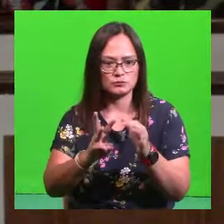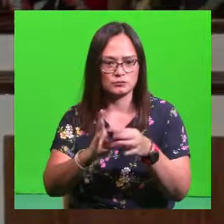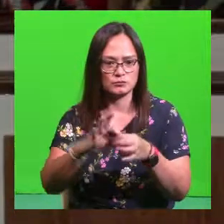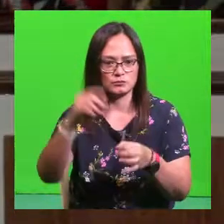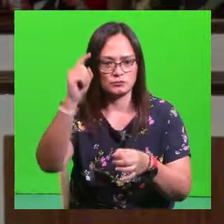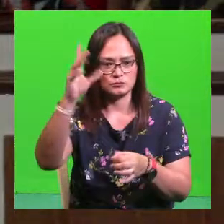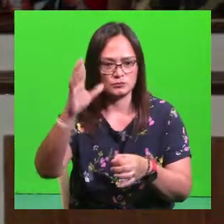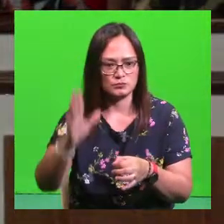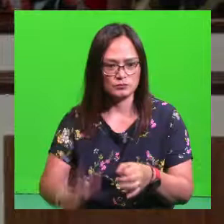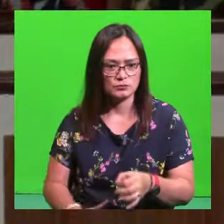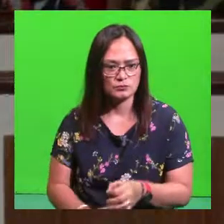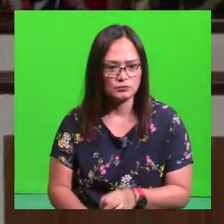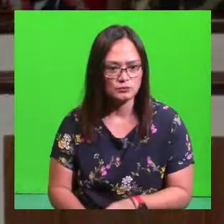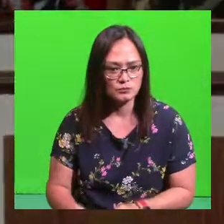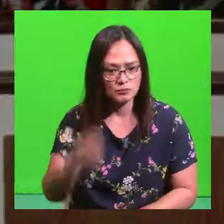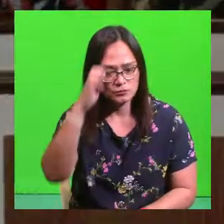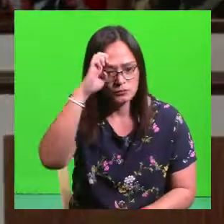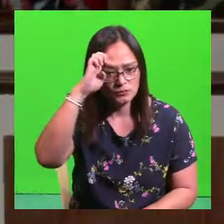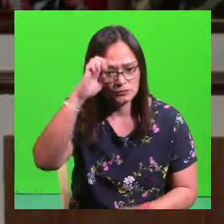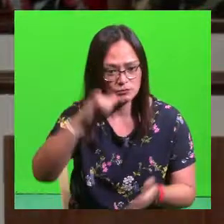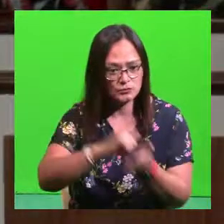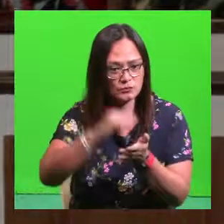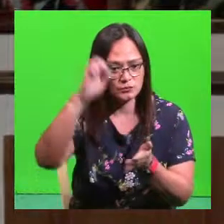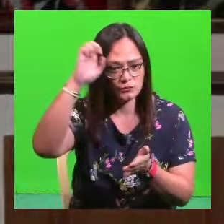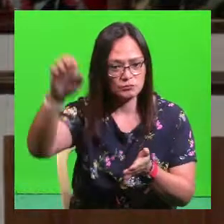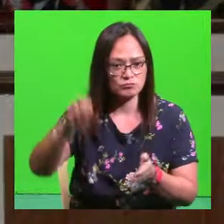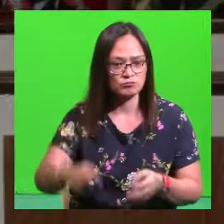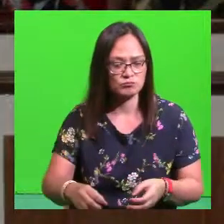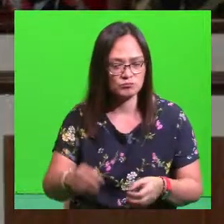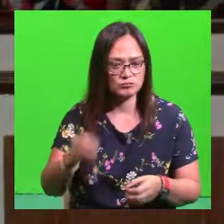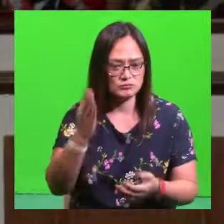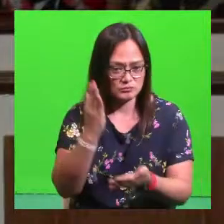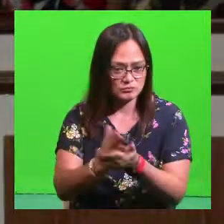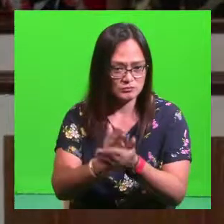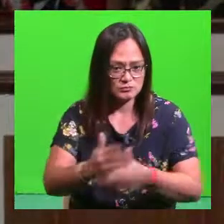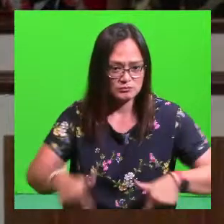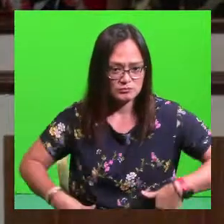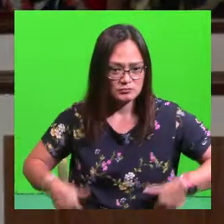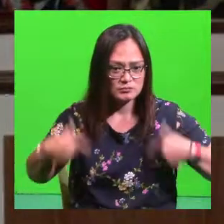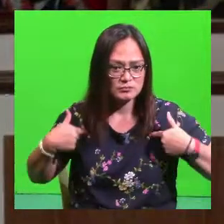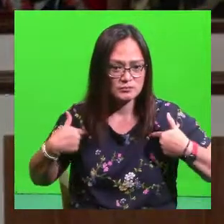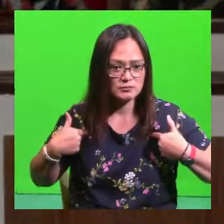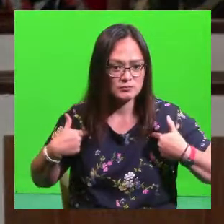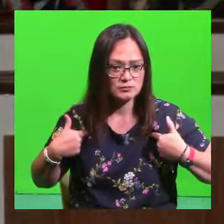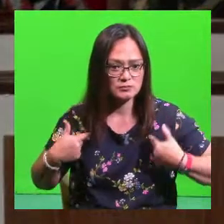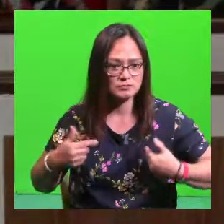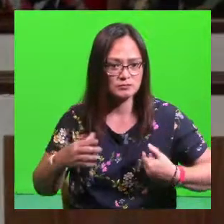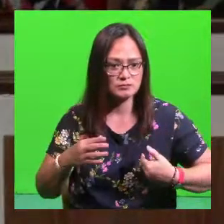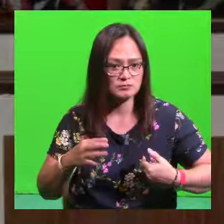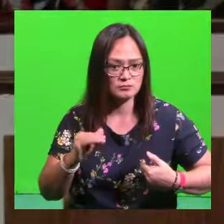flesh to the lust of men, but to the will of God.